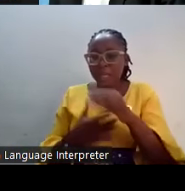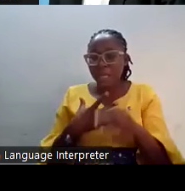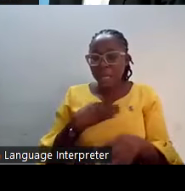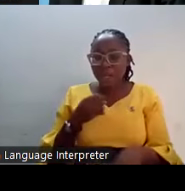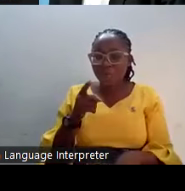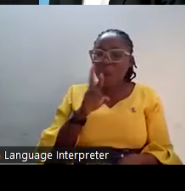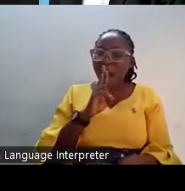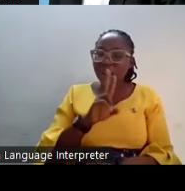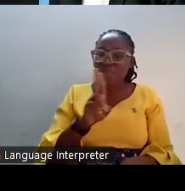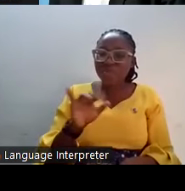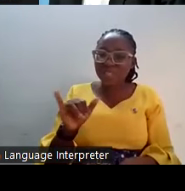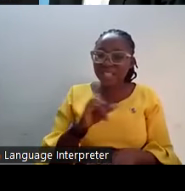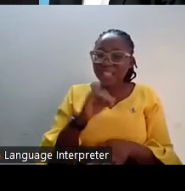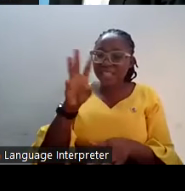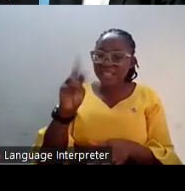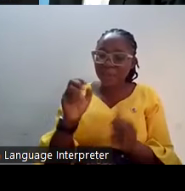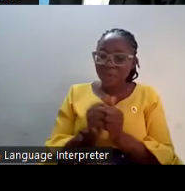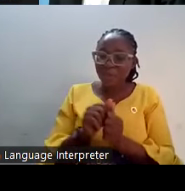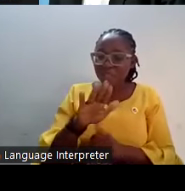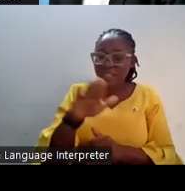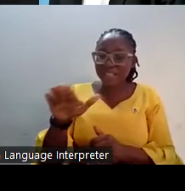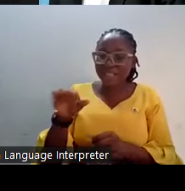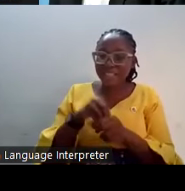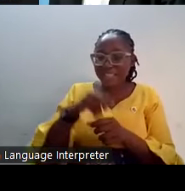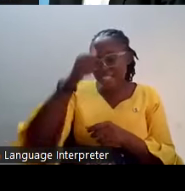them with children in India.